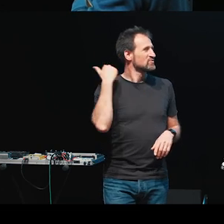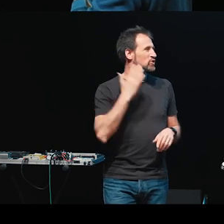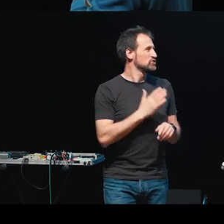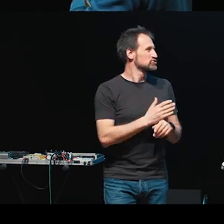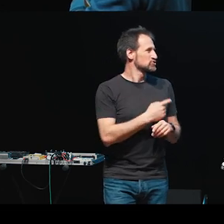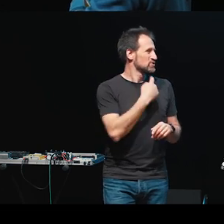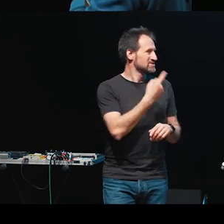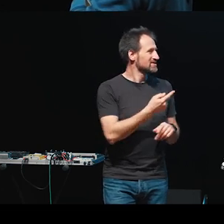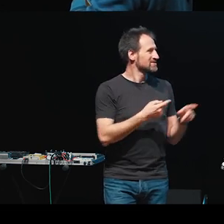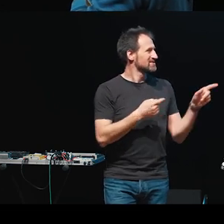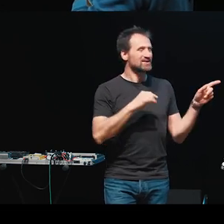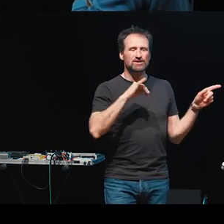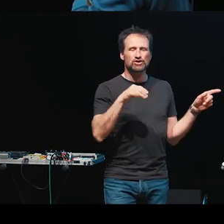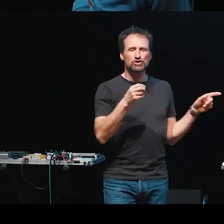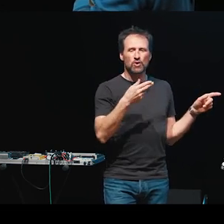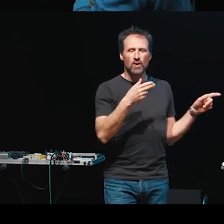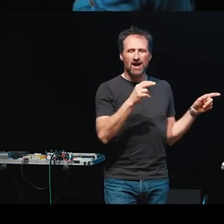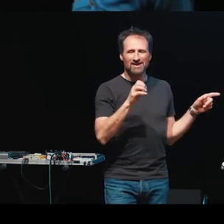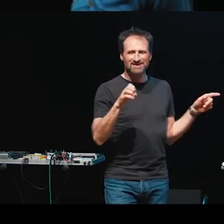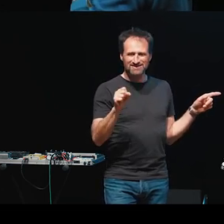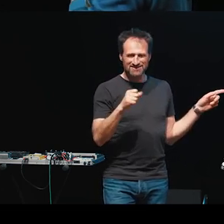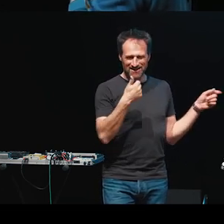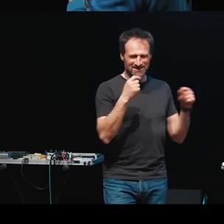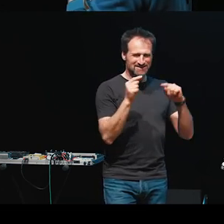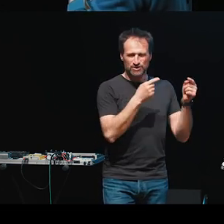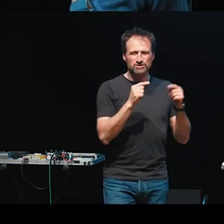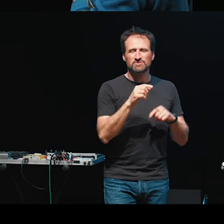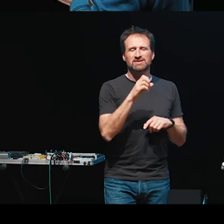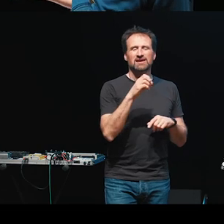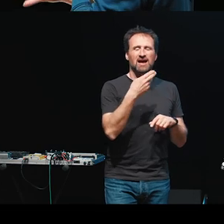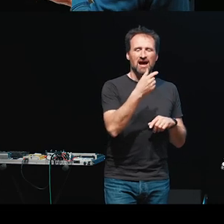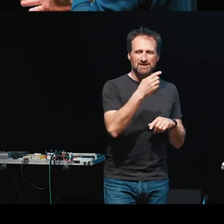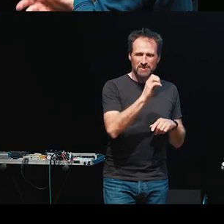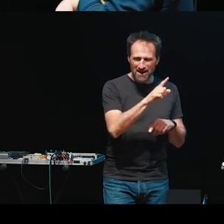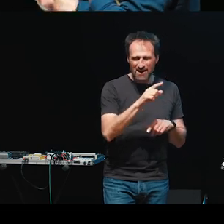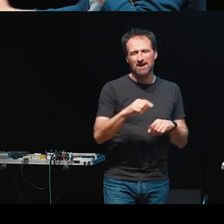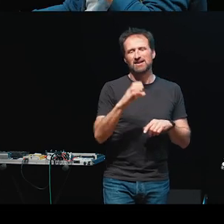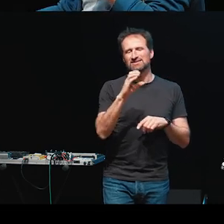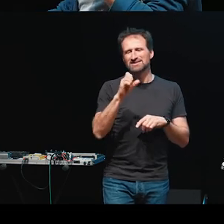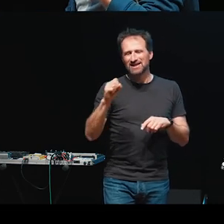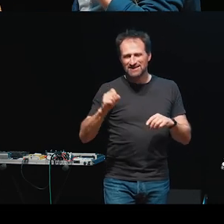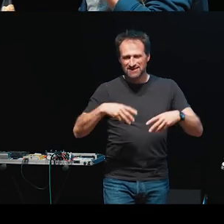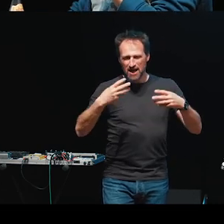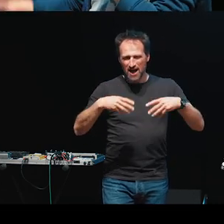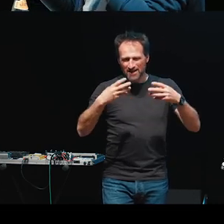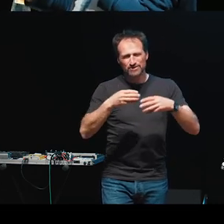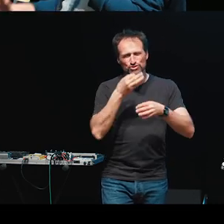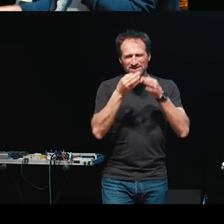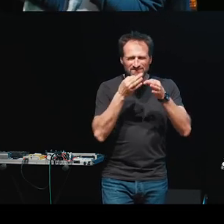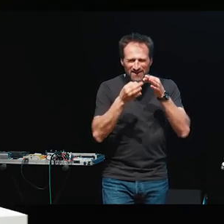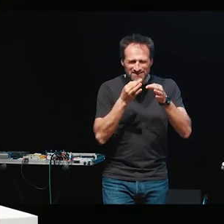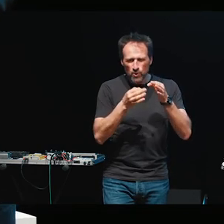discussion that Johannes triggered with HTML and CSS loading and the specification, it was a very intense one. And